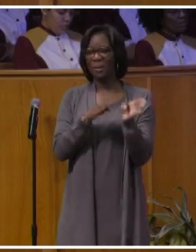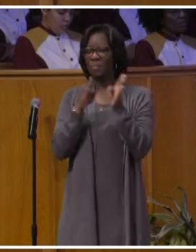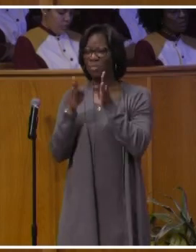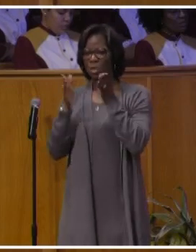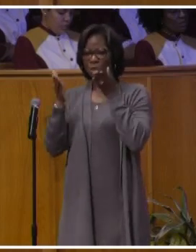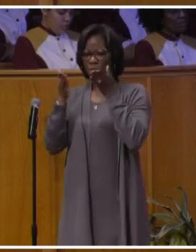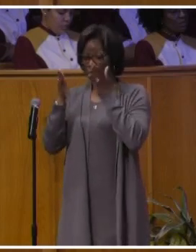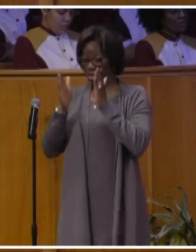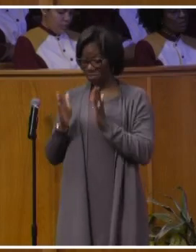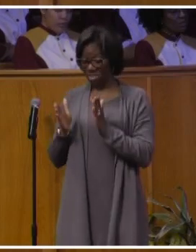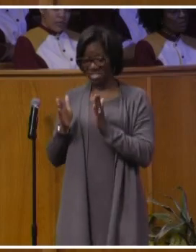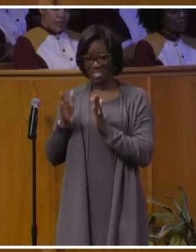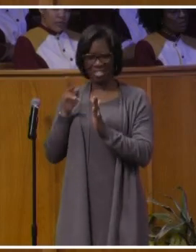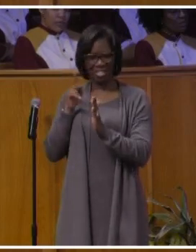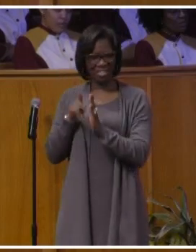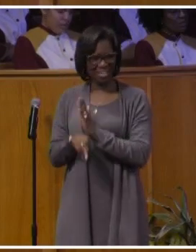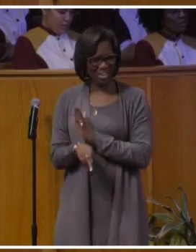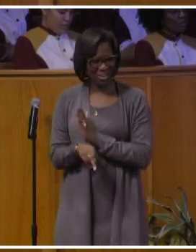Servants slaughtered.